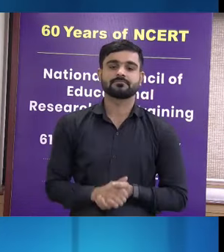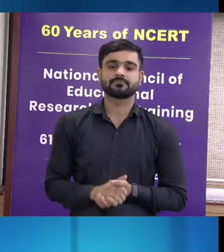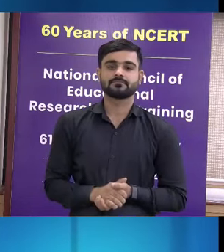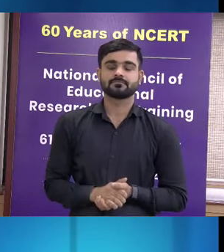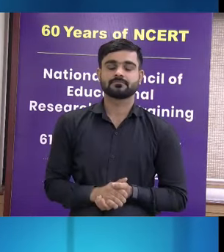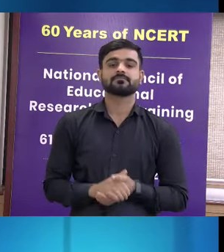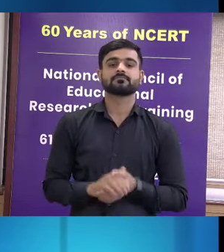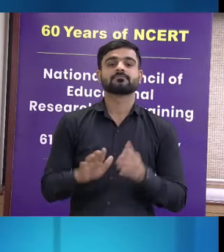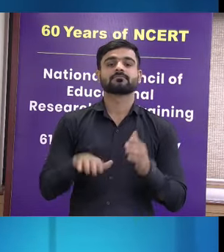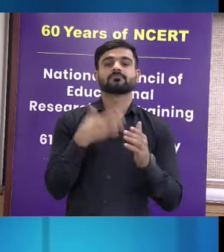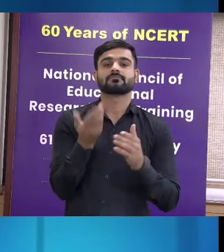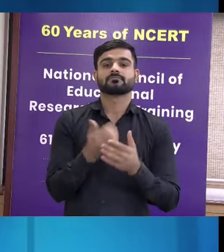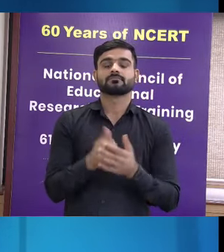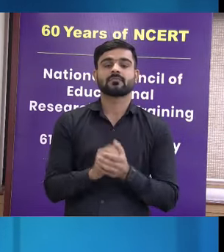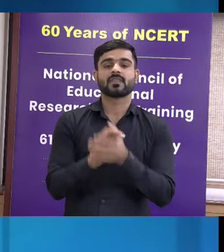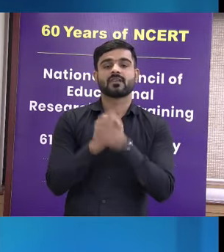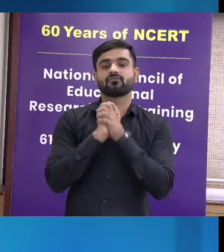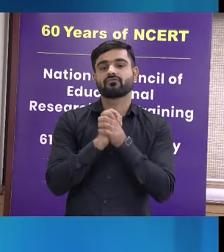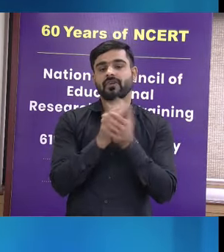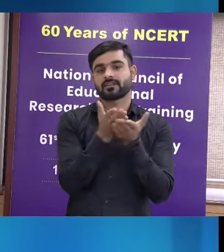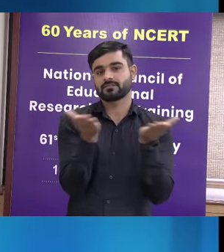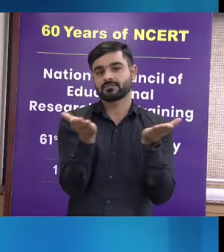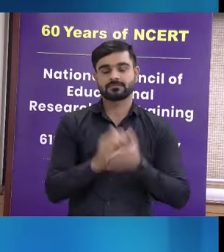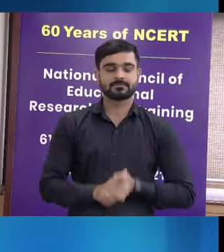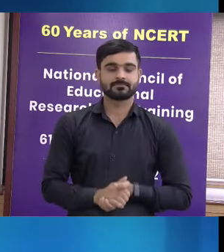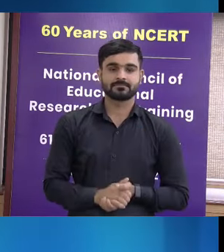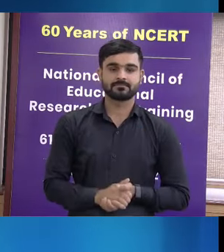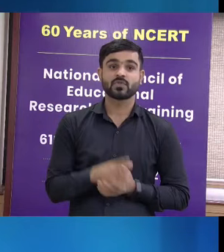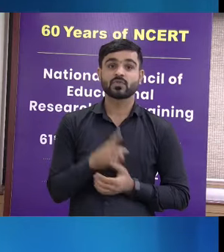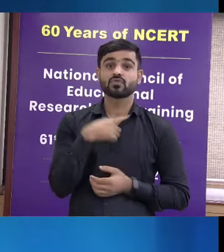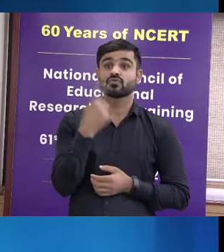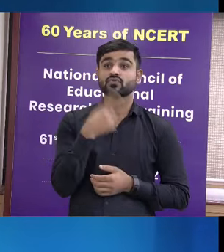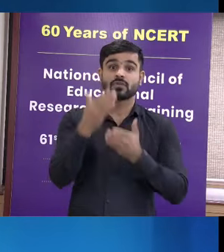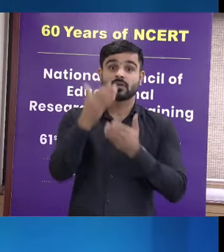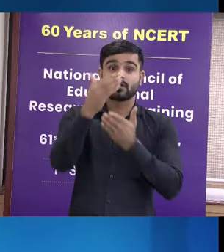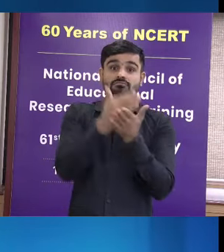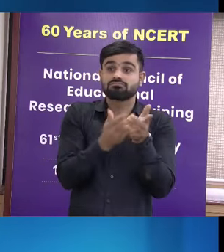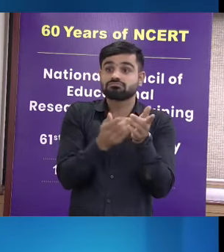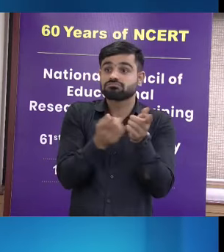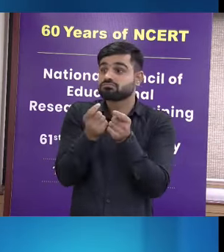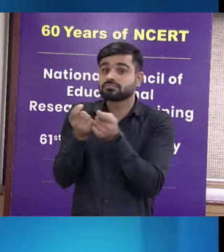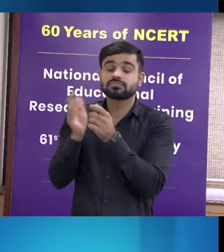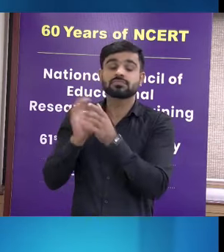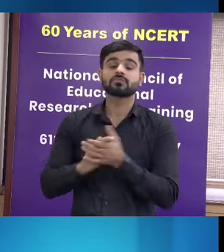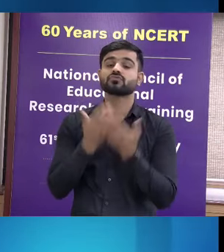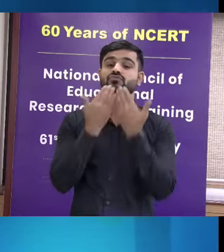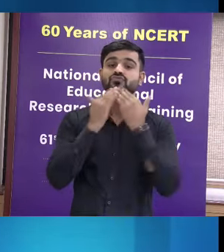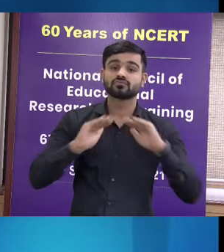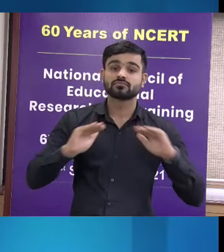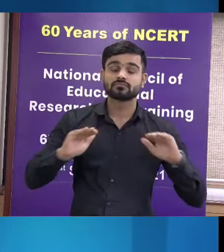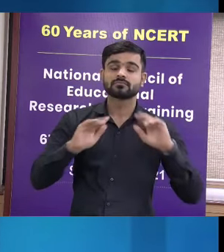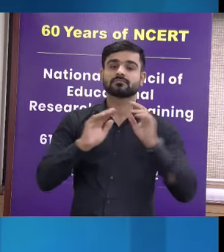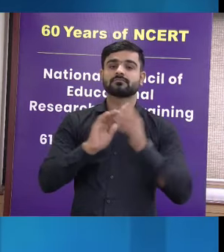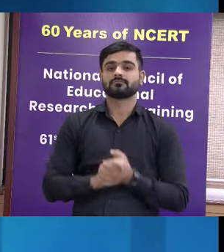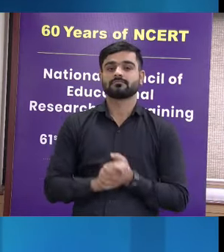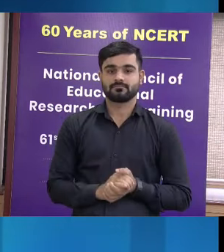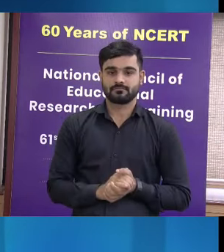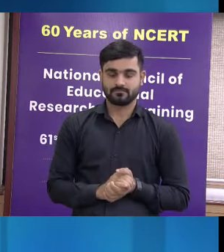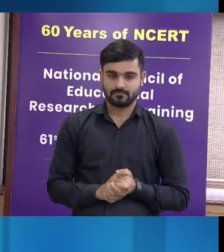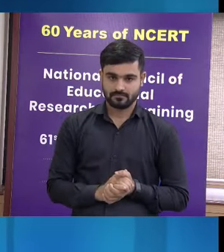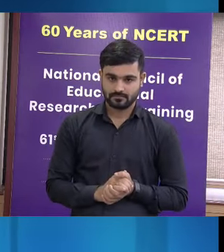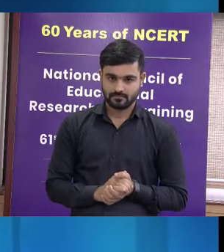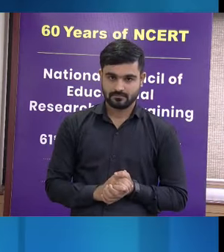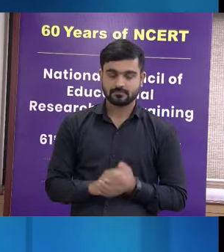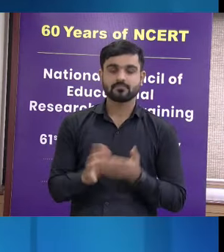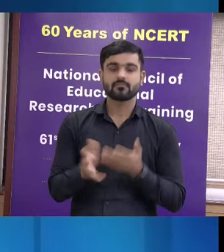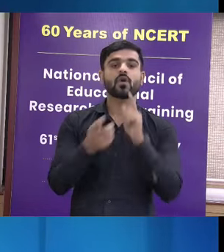and all the friends who are viewing this program, students and